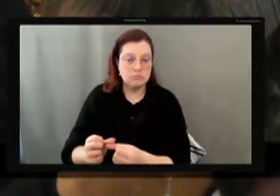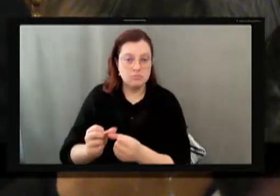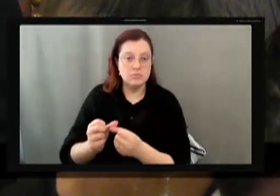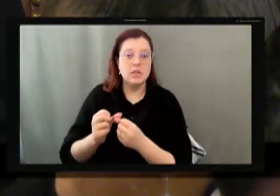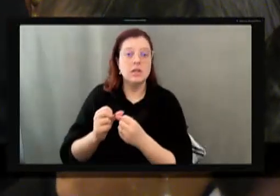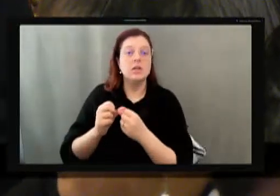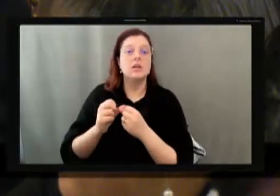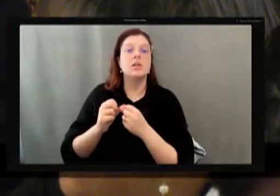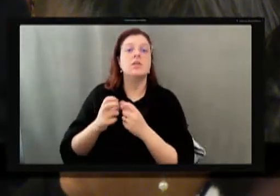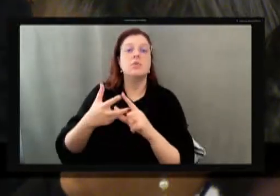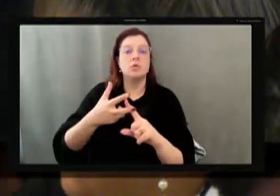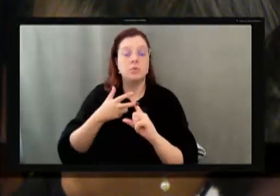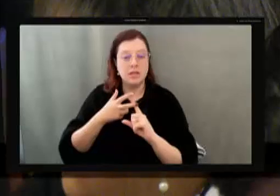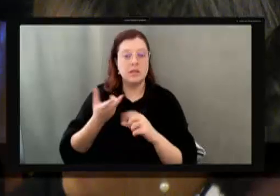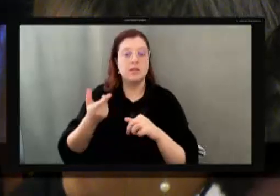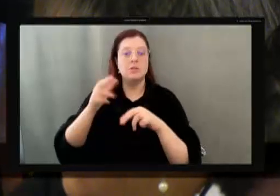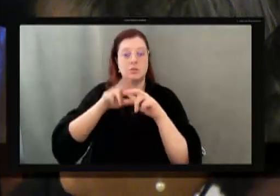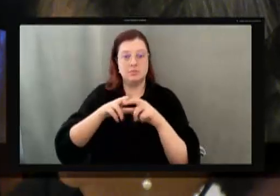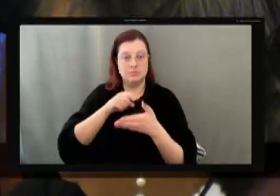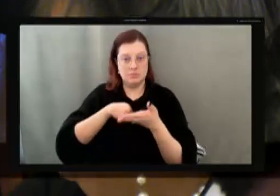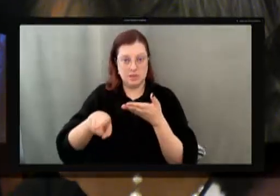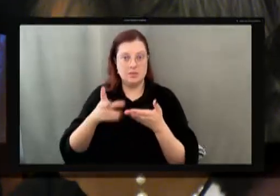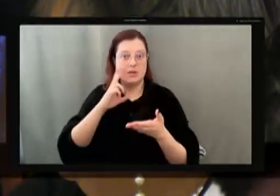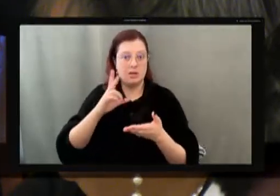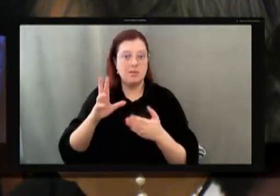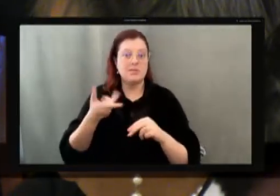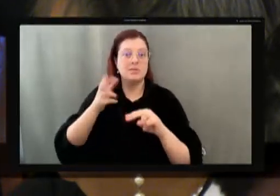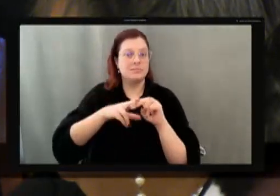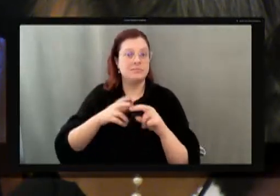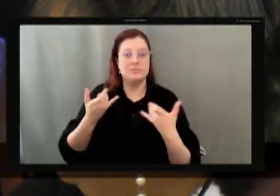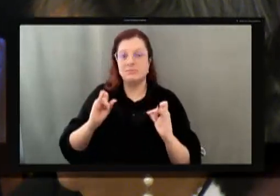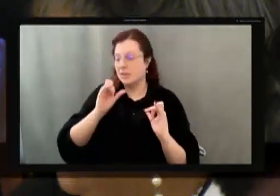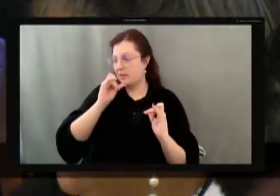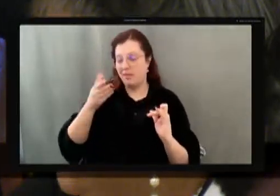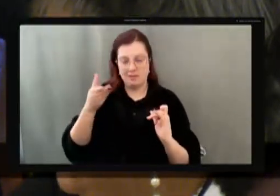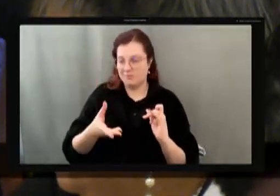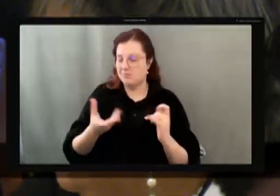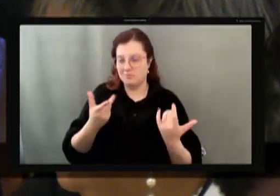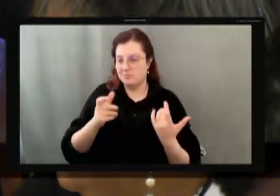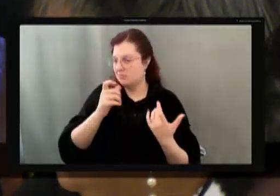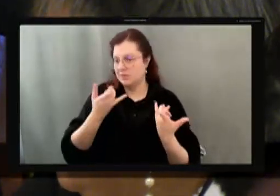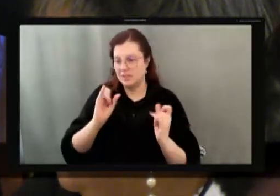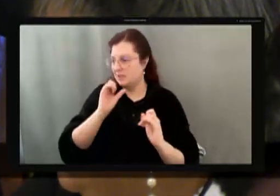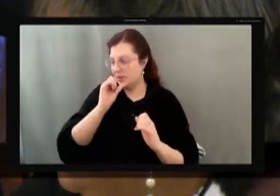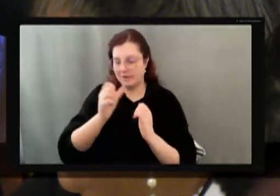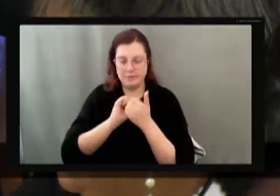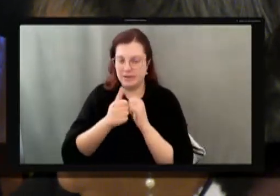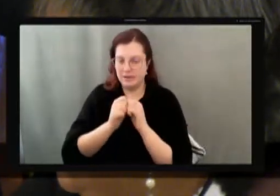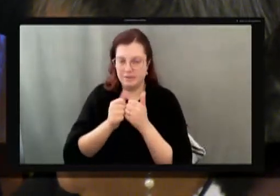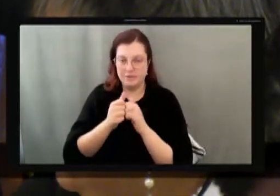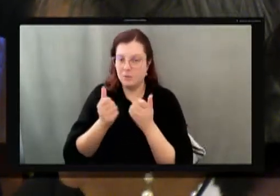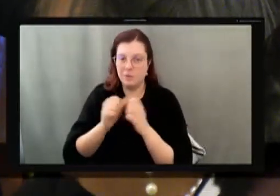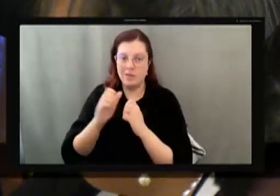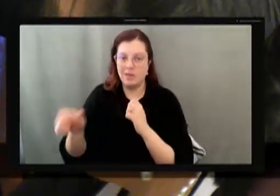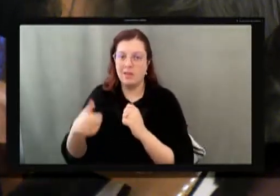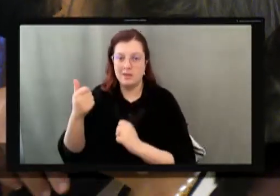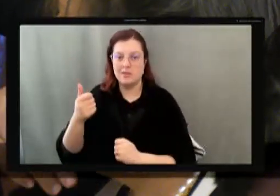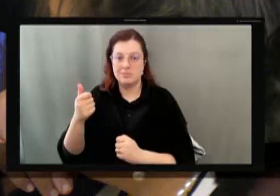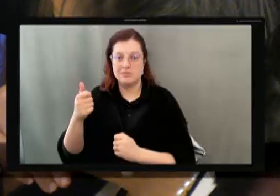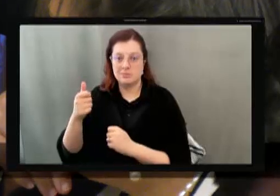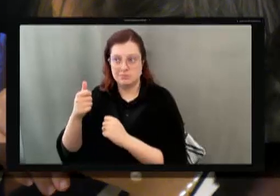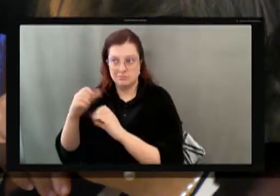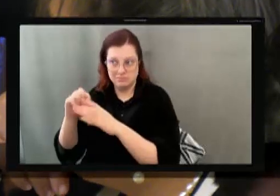in pay, which there was a significant increase in pay. We're still not there. We're still not competitive with the other boroughs, is my